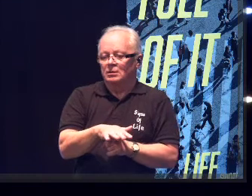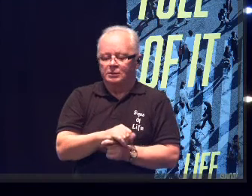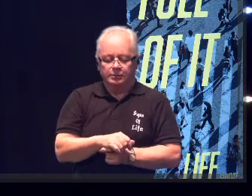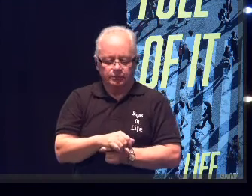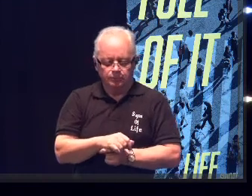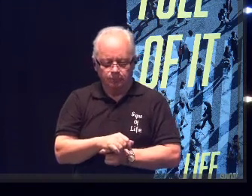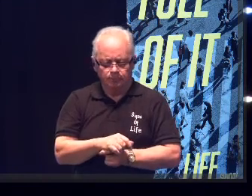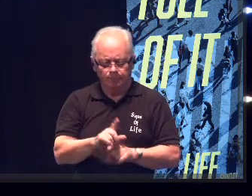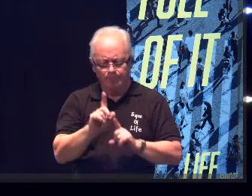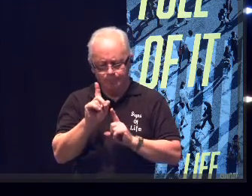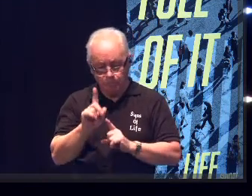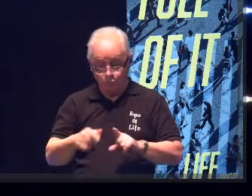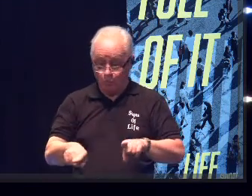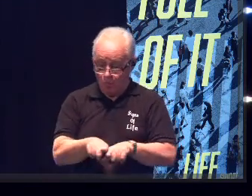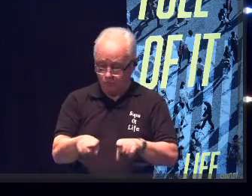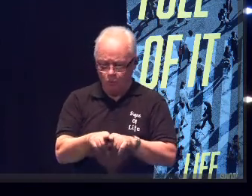But the tagline is this: